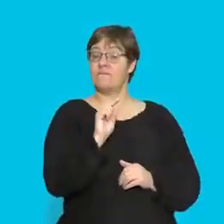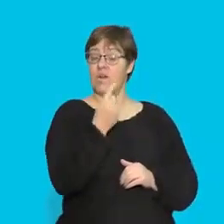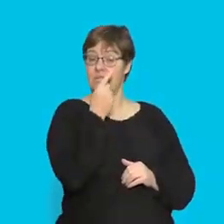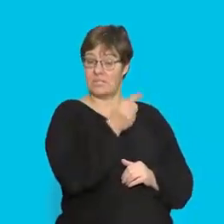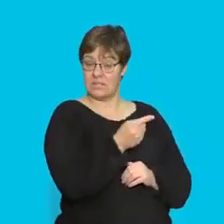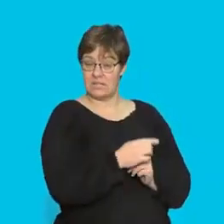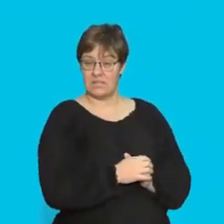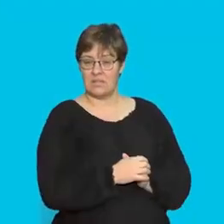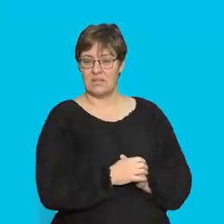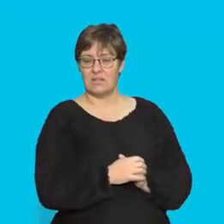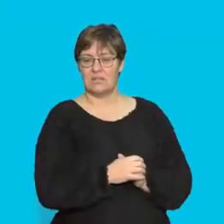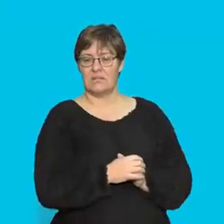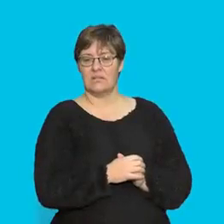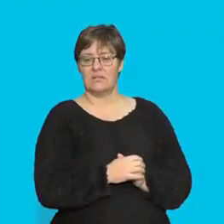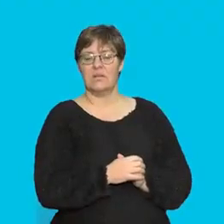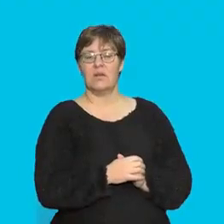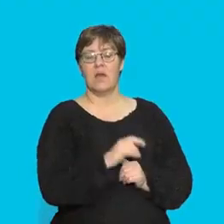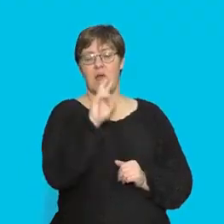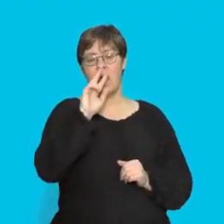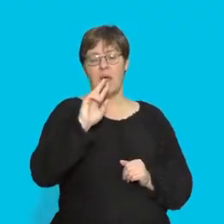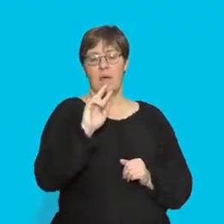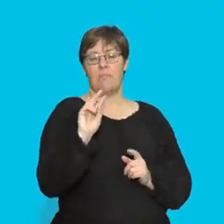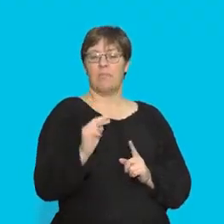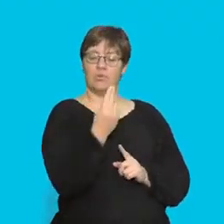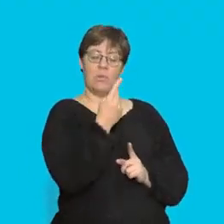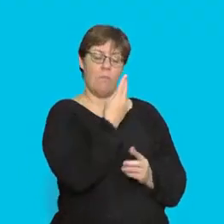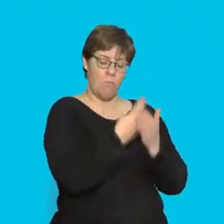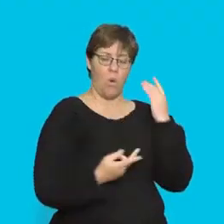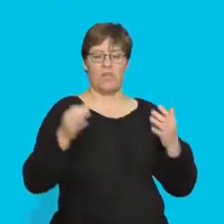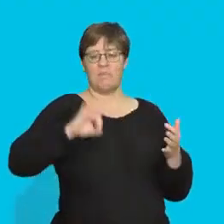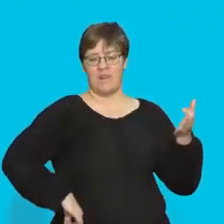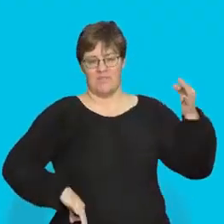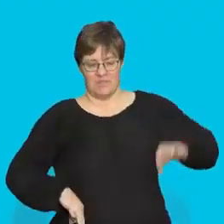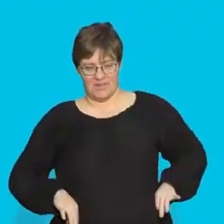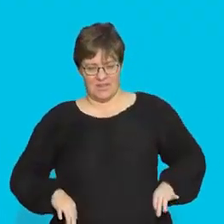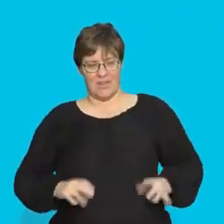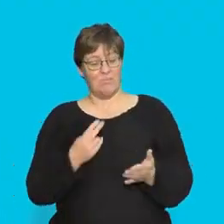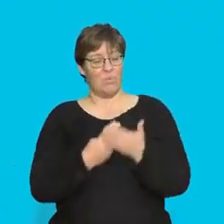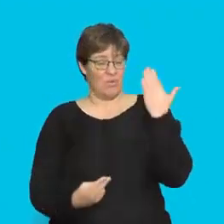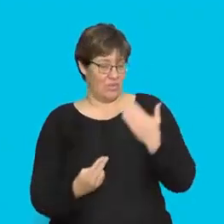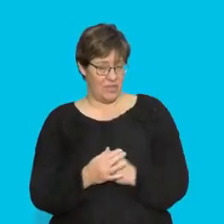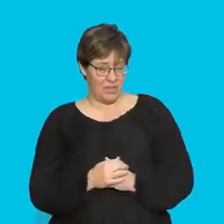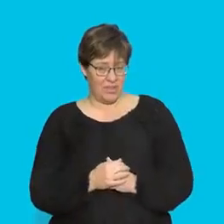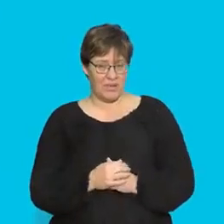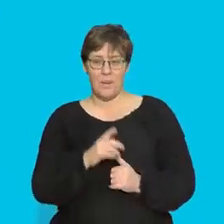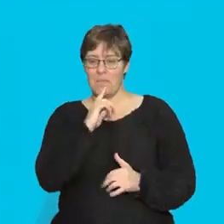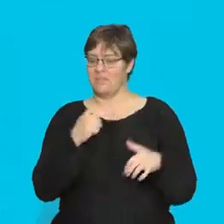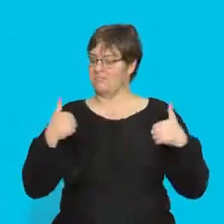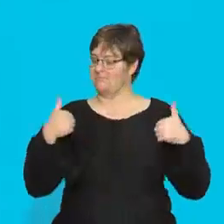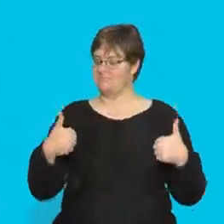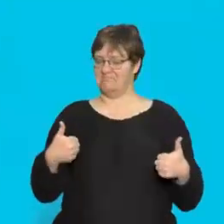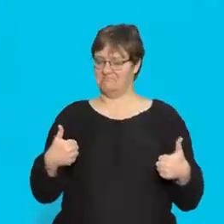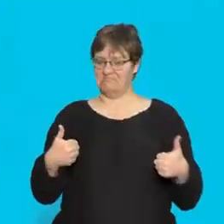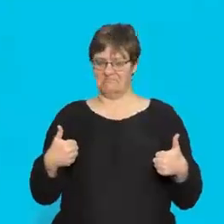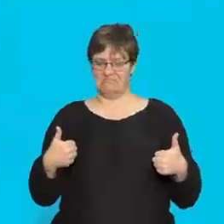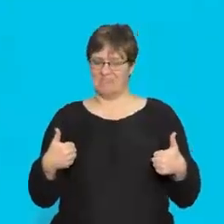The first one that we're going to meet is mutualism. Now, I like to think of mutualism as